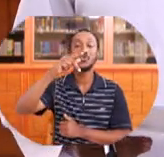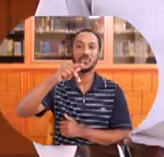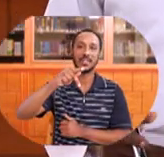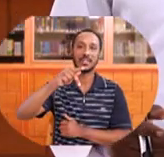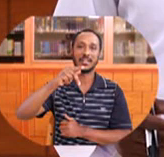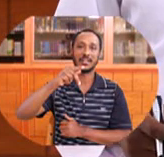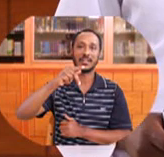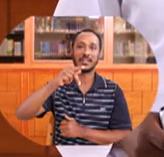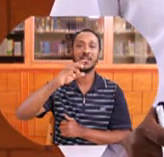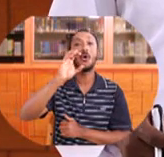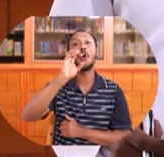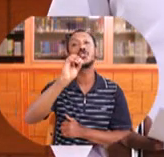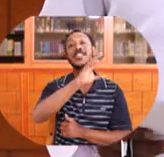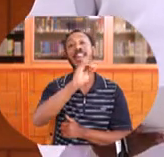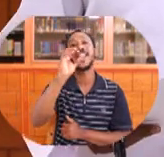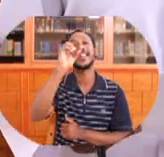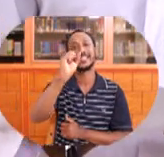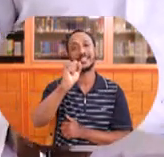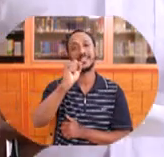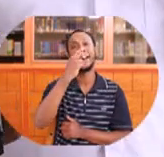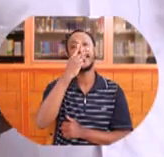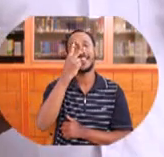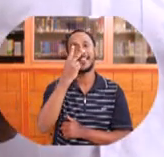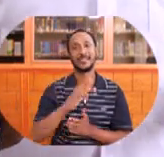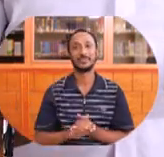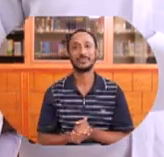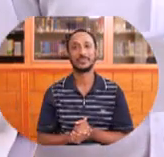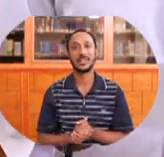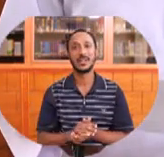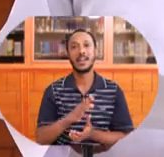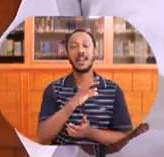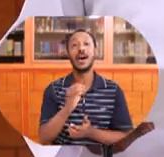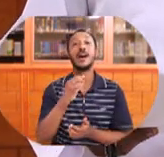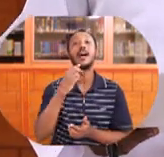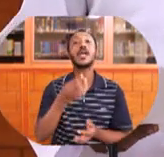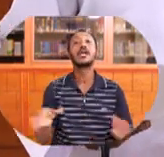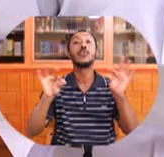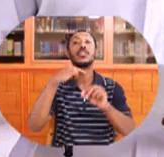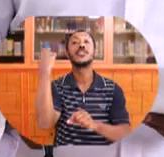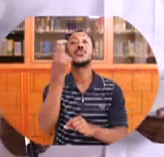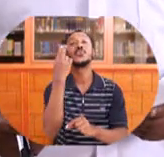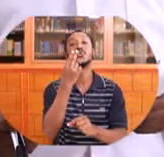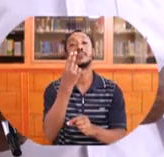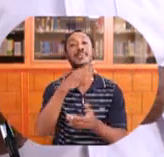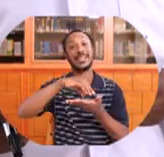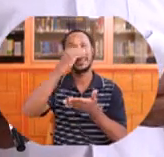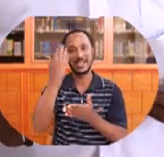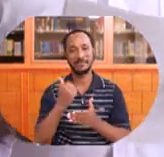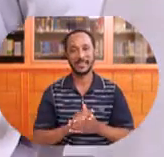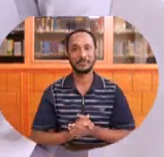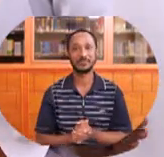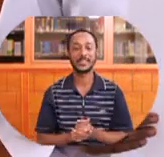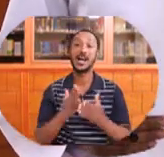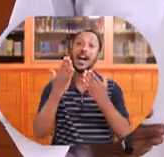phosphorus, oxygen and sulfur, and their important uses. Okay,